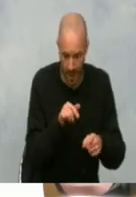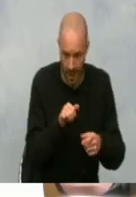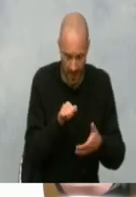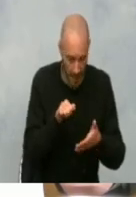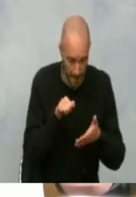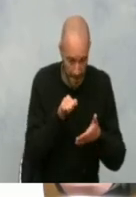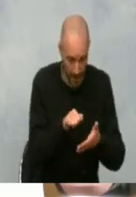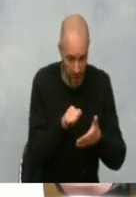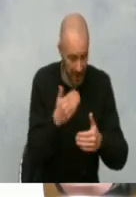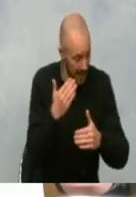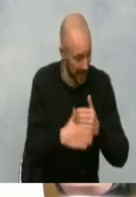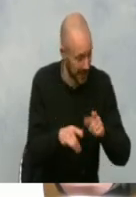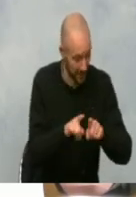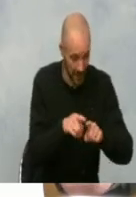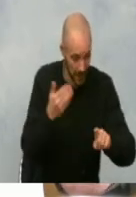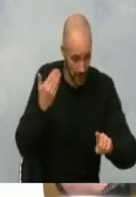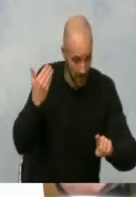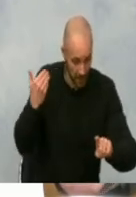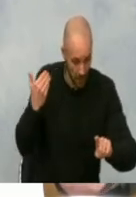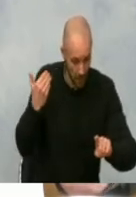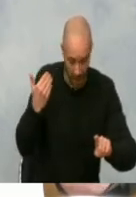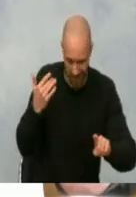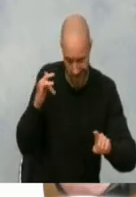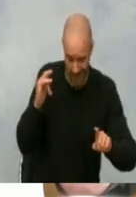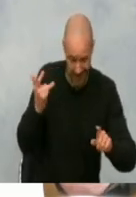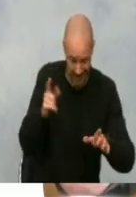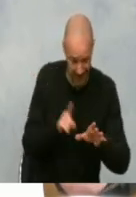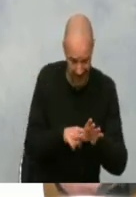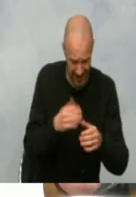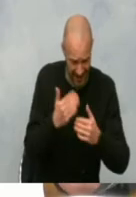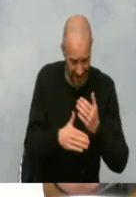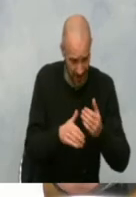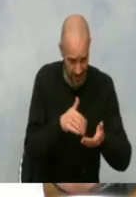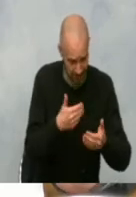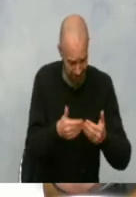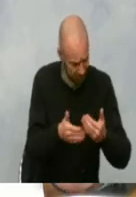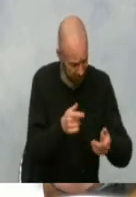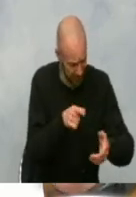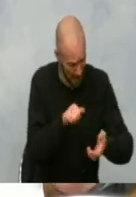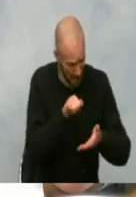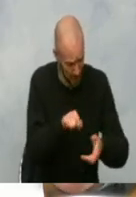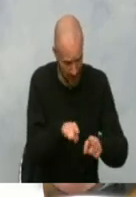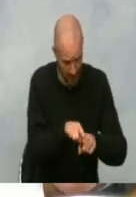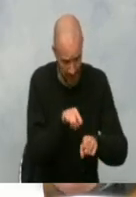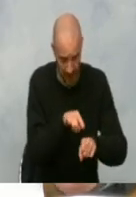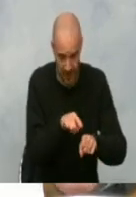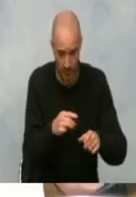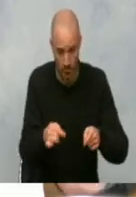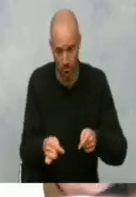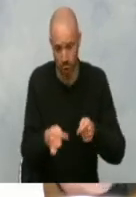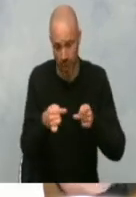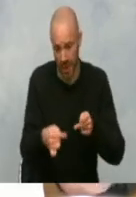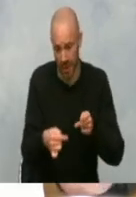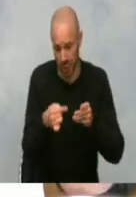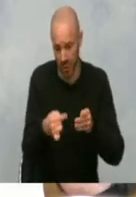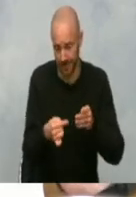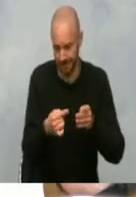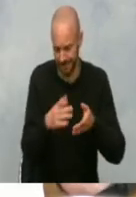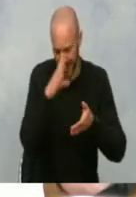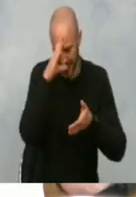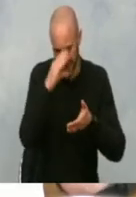that we've dealt with across the past 10 years anyway. These challenges that we face, these have been experienced